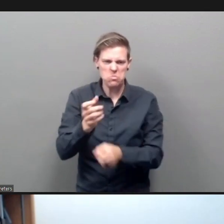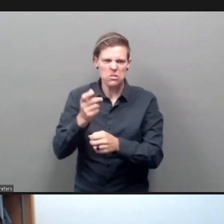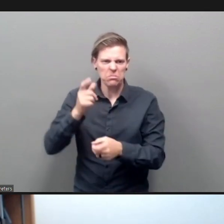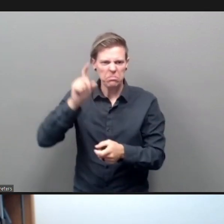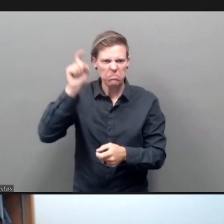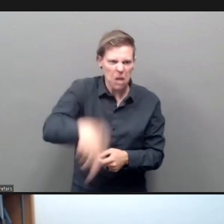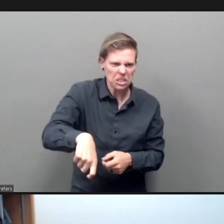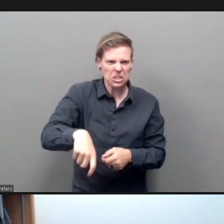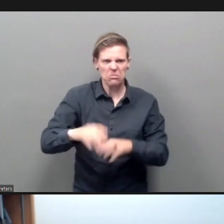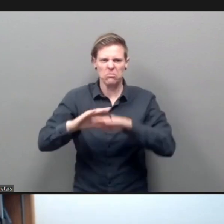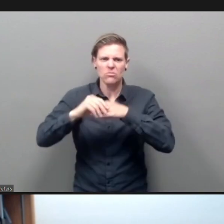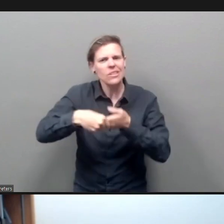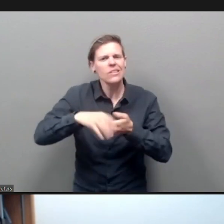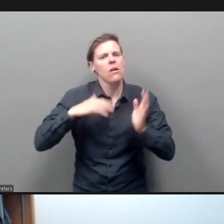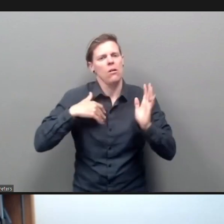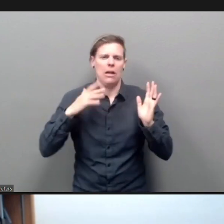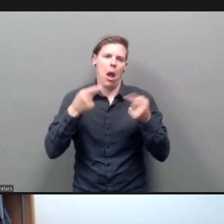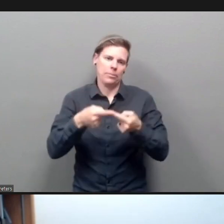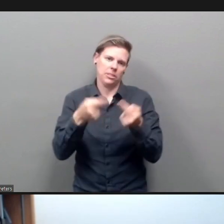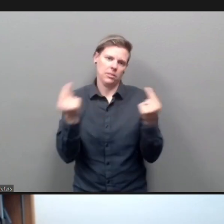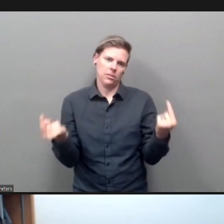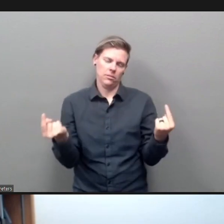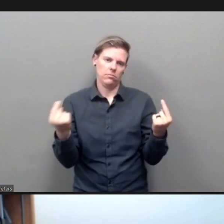better for our whole community?